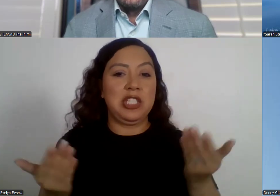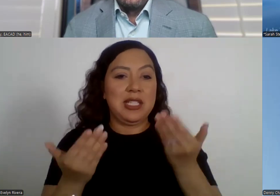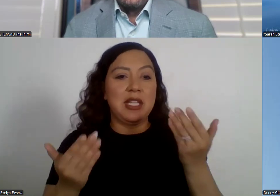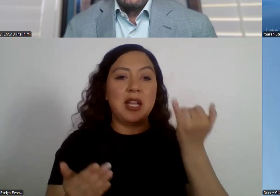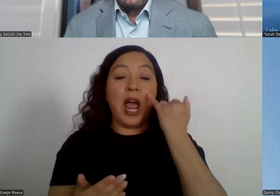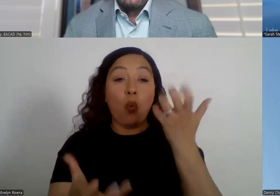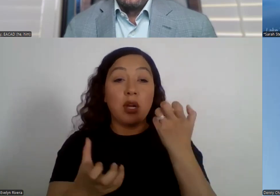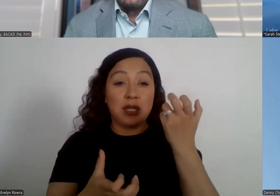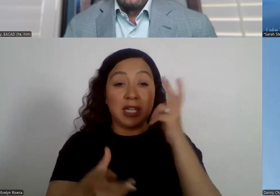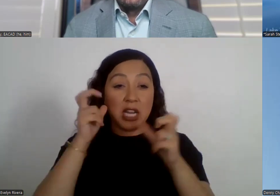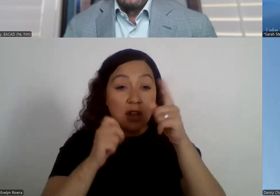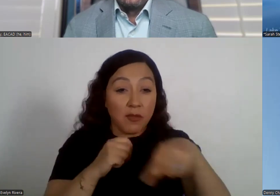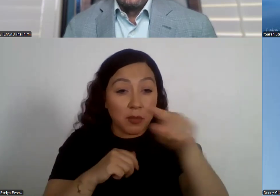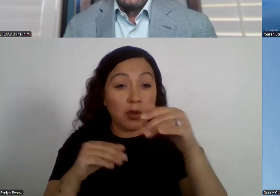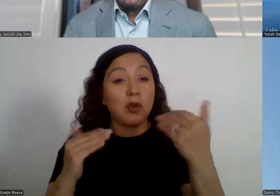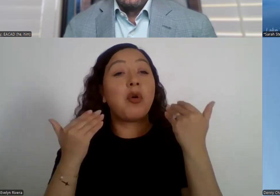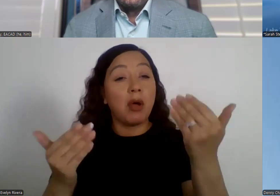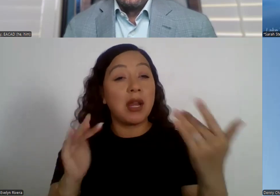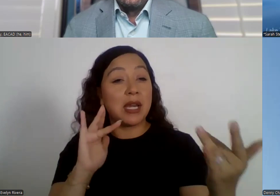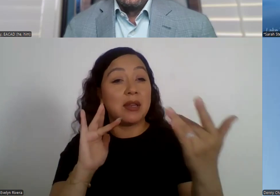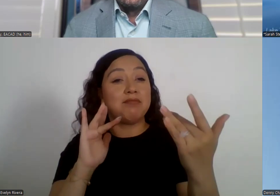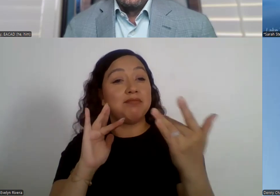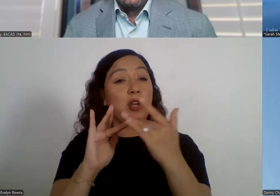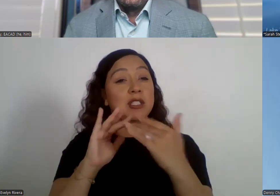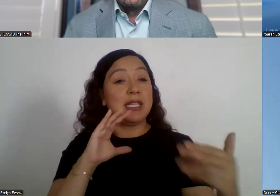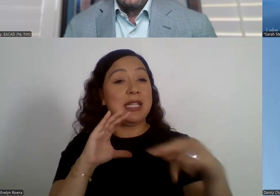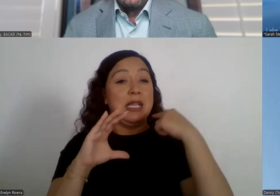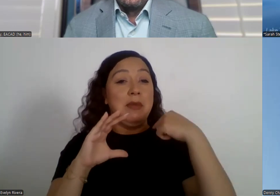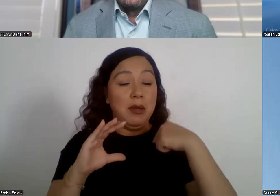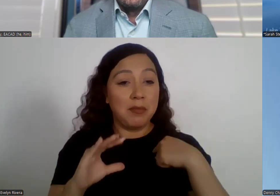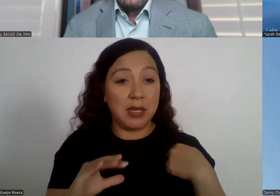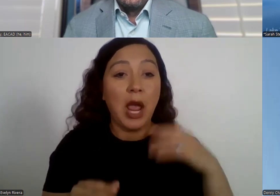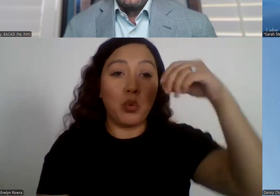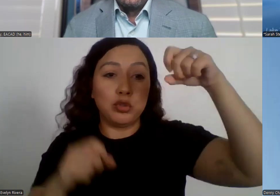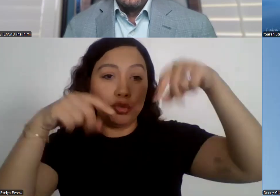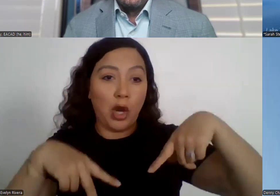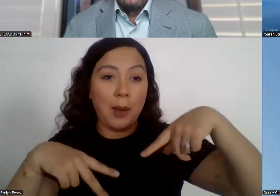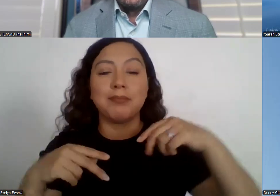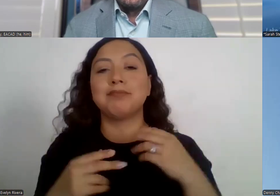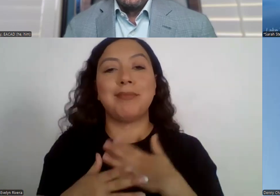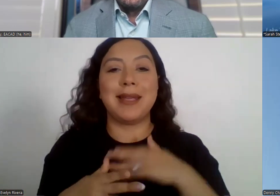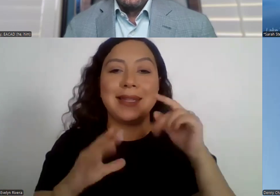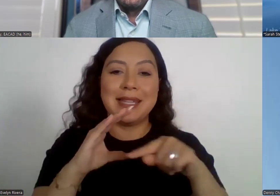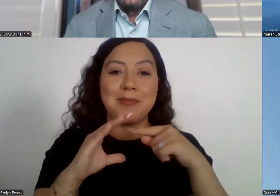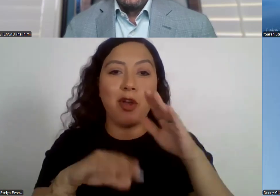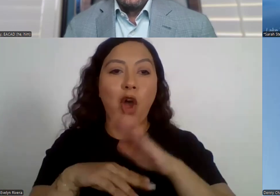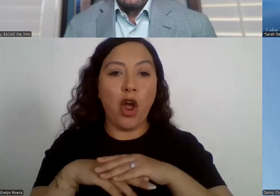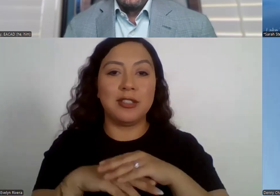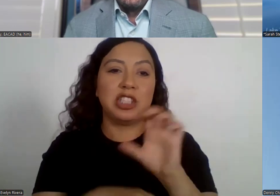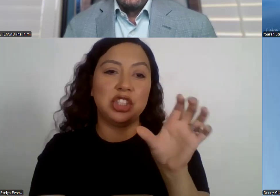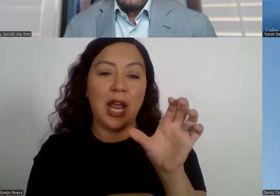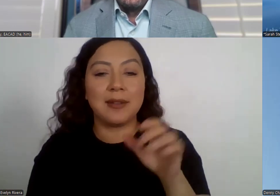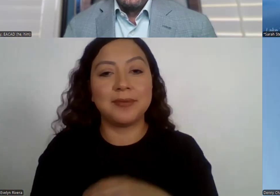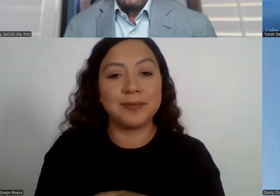interested, you can always feel free to email me. I'll drop my email in the chat. But one is restrictions on coverage for older immigrants